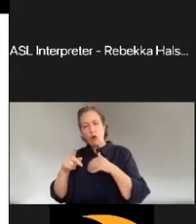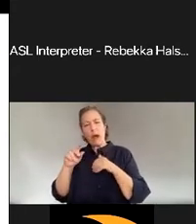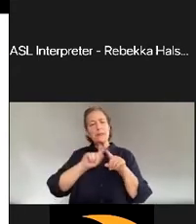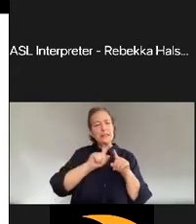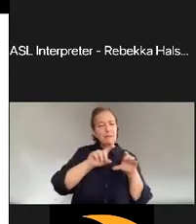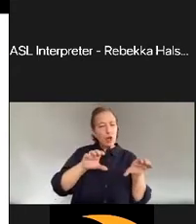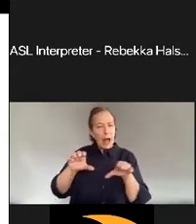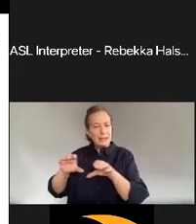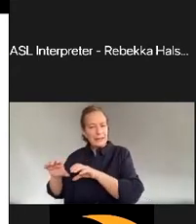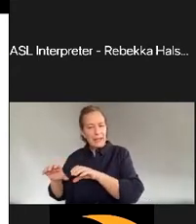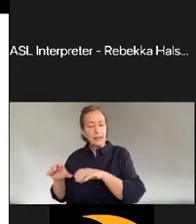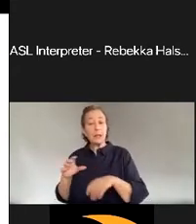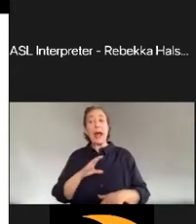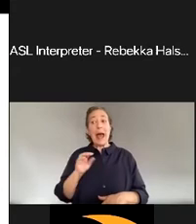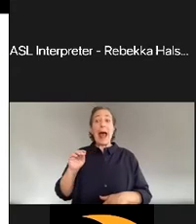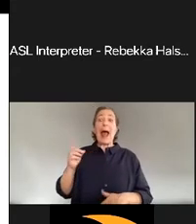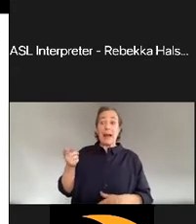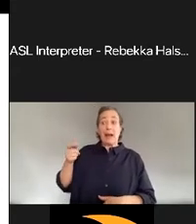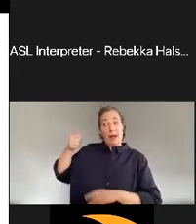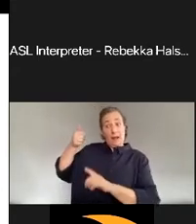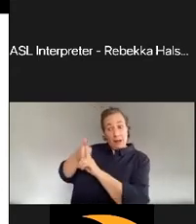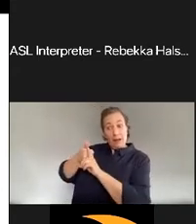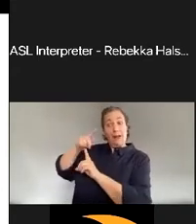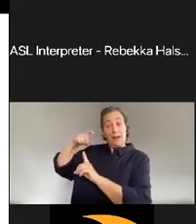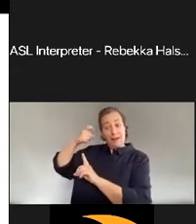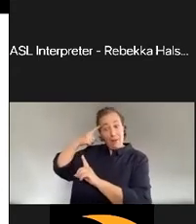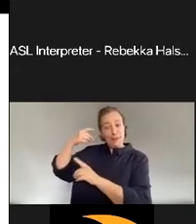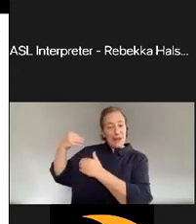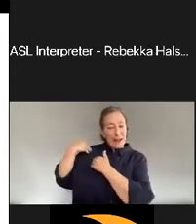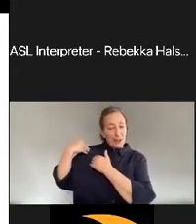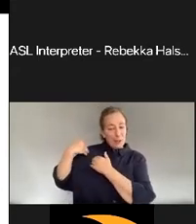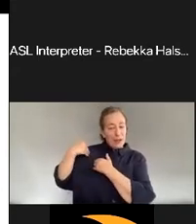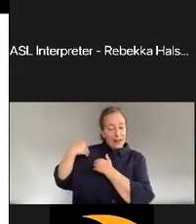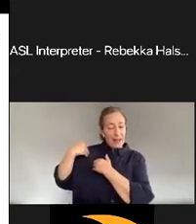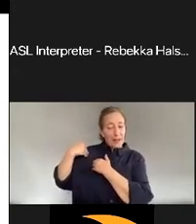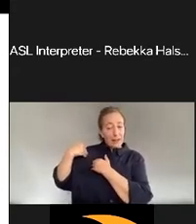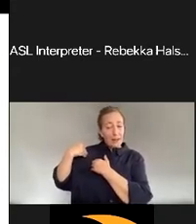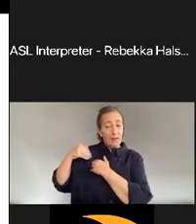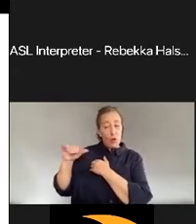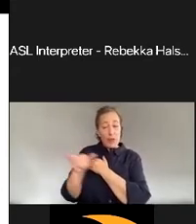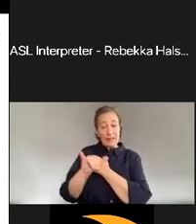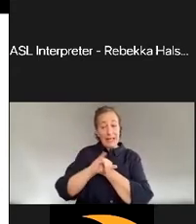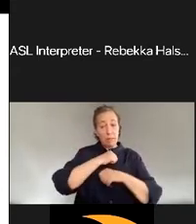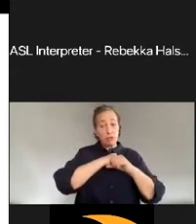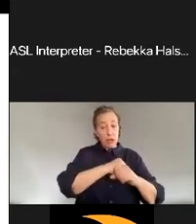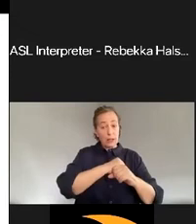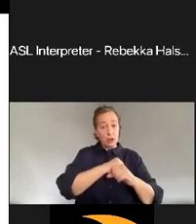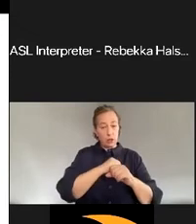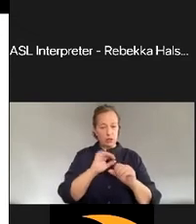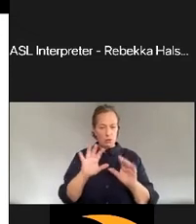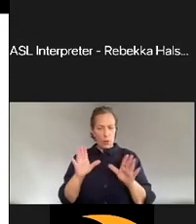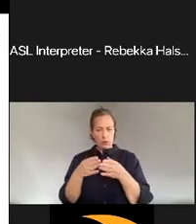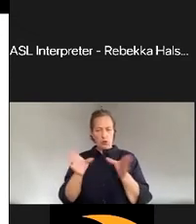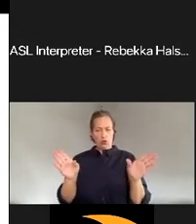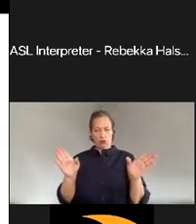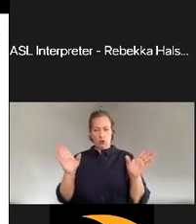it itself is, again, held accountable to the same disability rights protections. So that's an overall view of the same laws